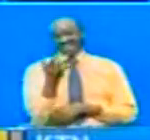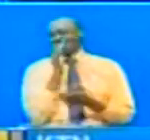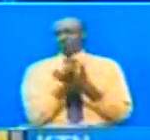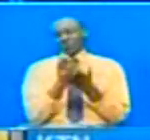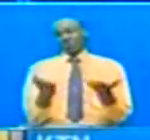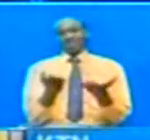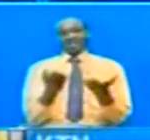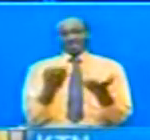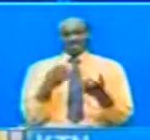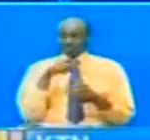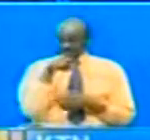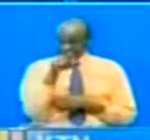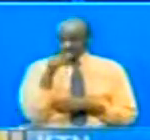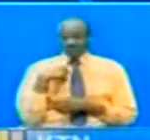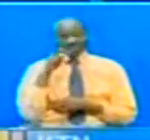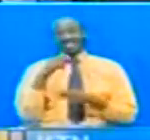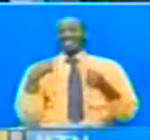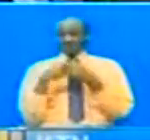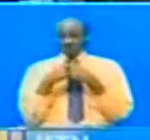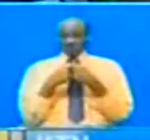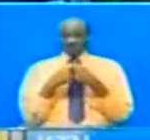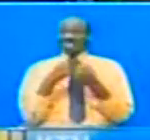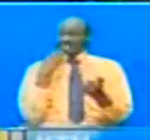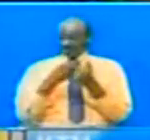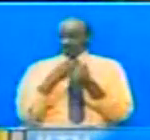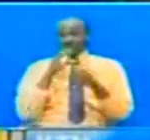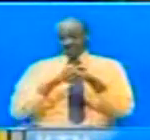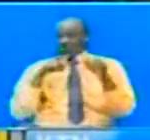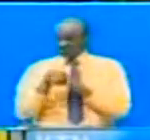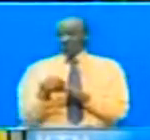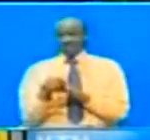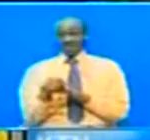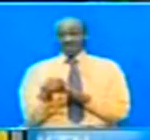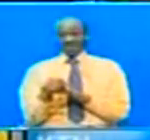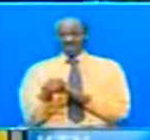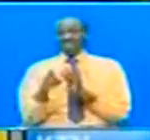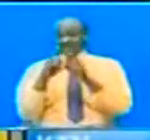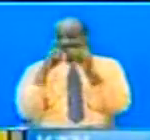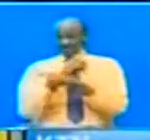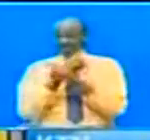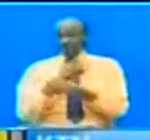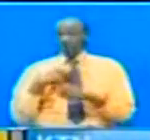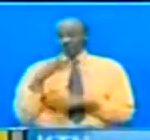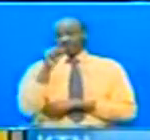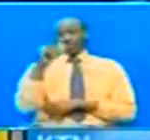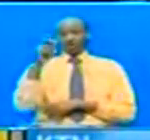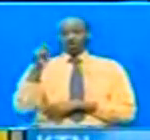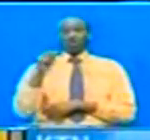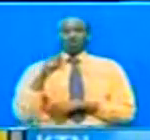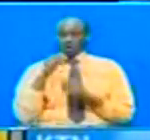Because they're going to find it a bit difficult to get a goal through the defense of Southampton, honestly.